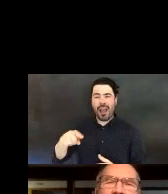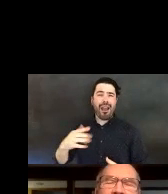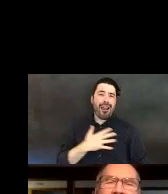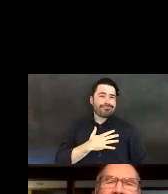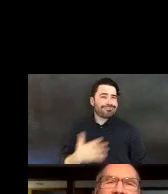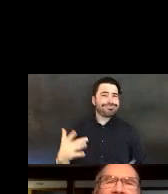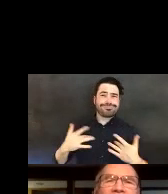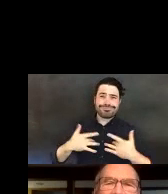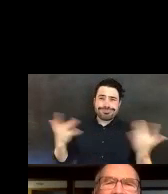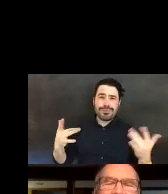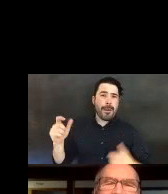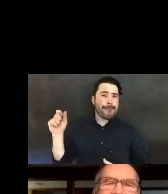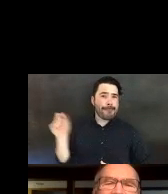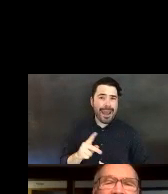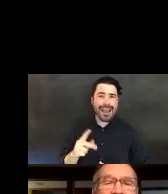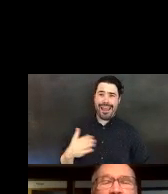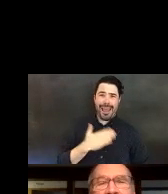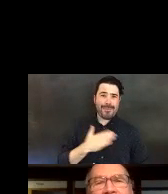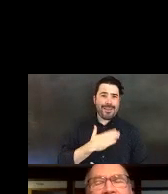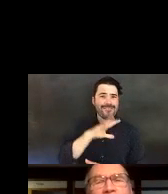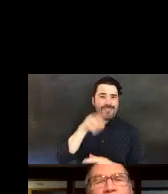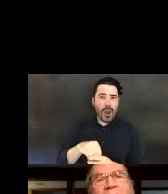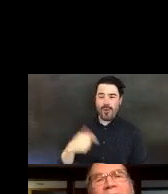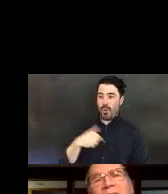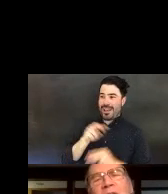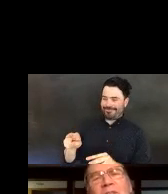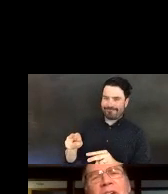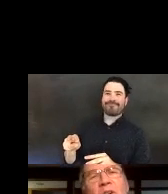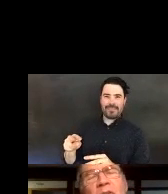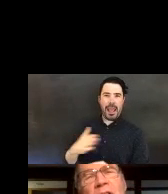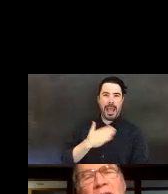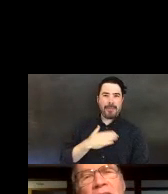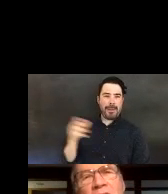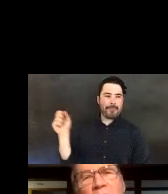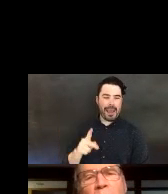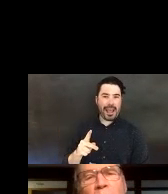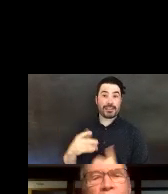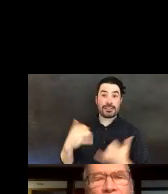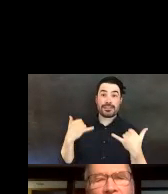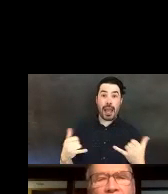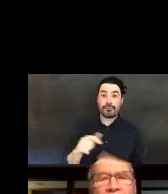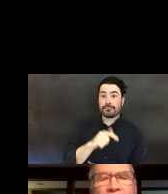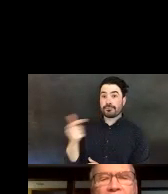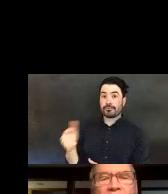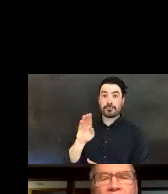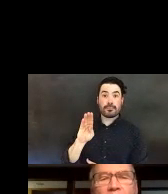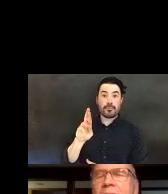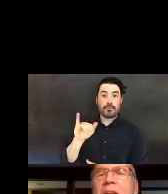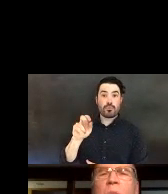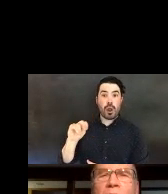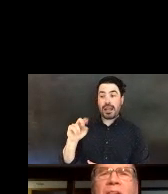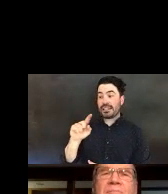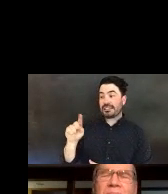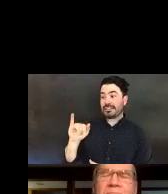and we're glad to see them. So with that, I'm going to turn things over to Brian Zink and to